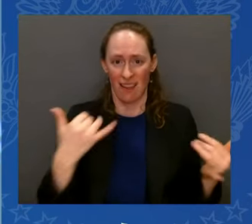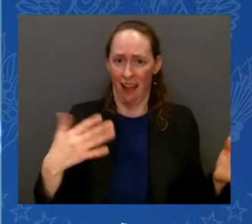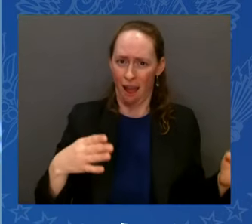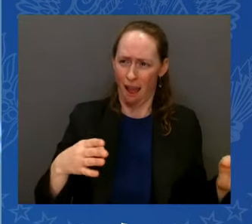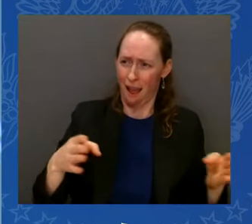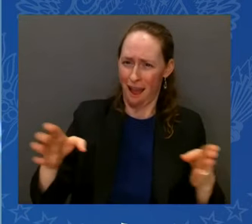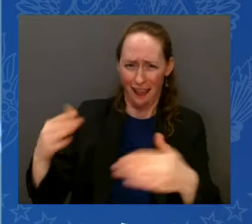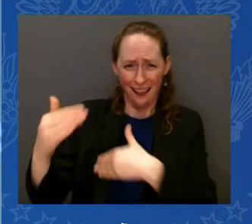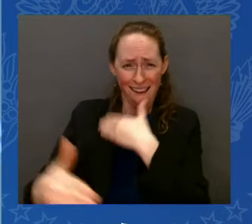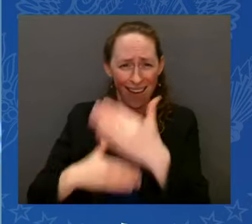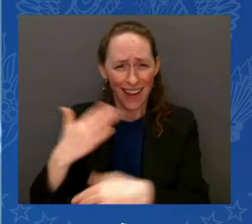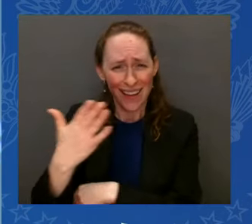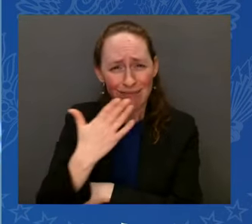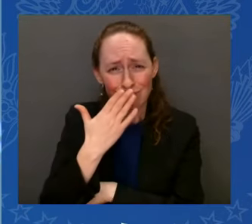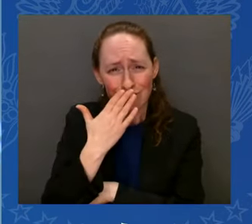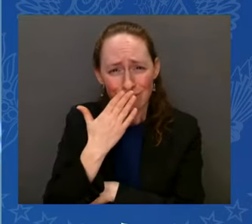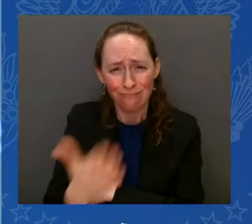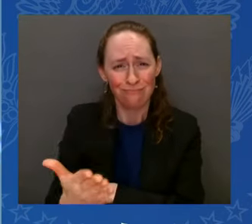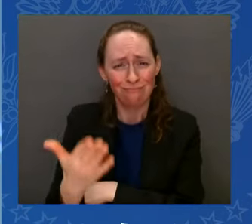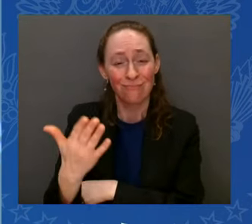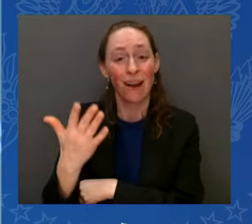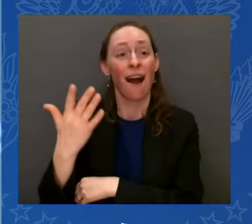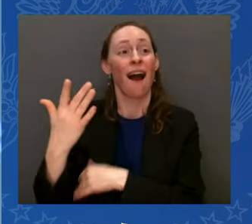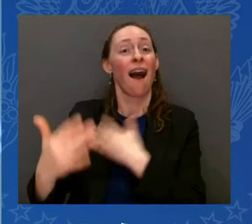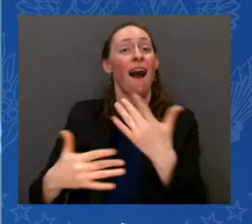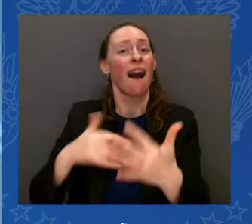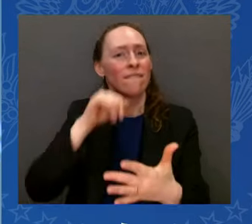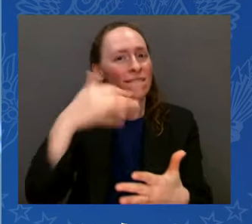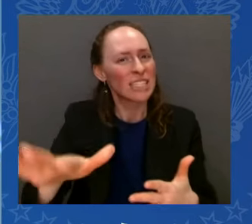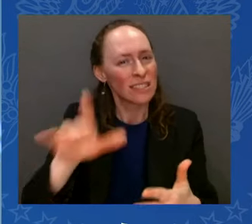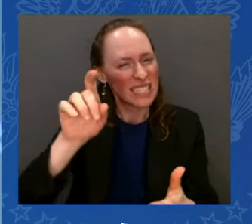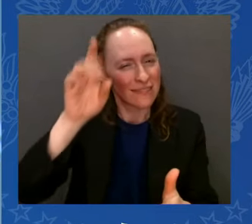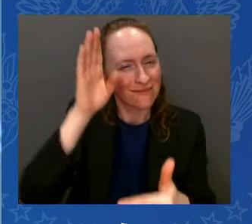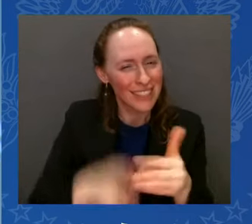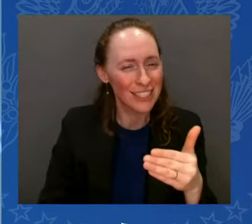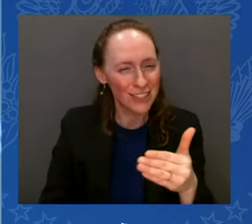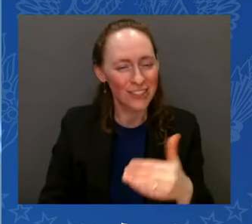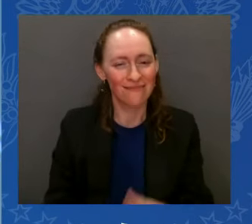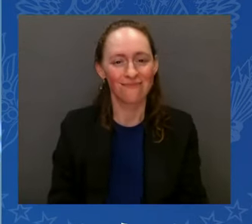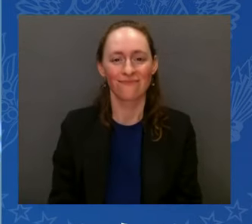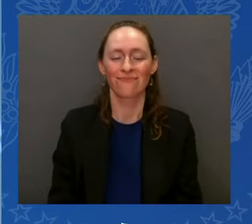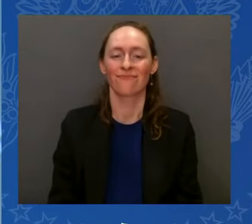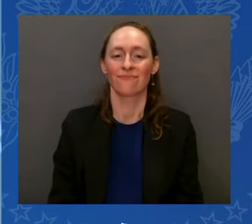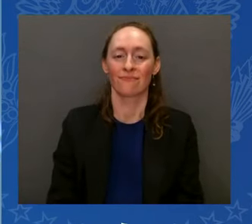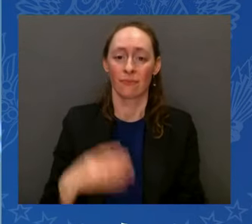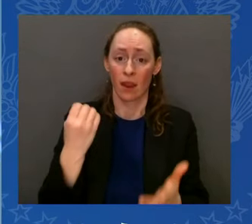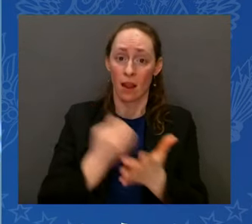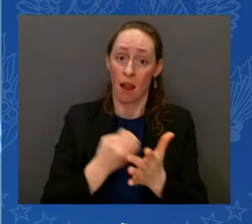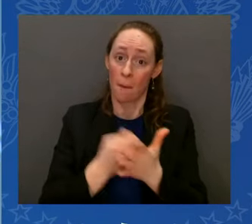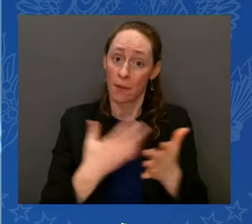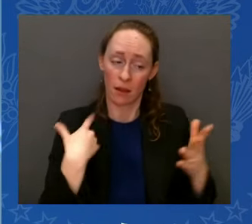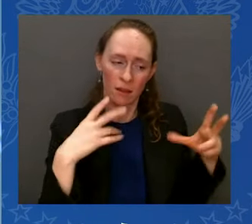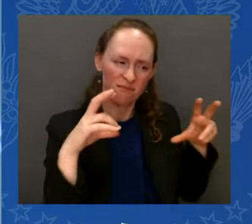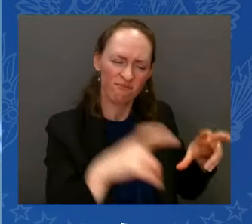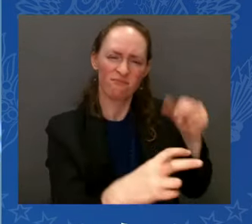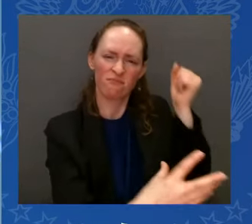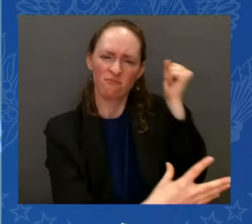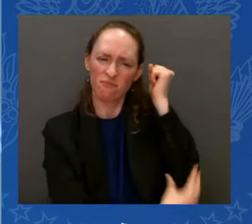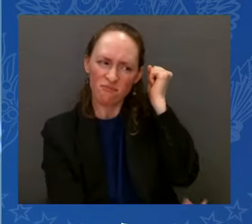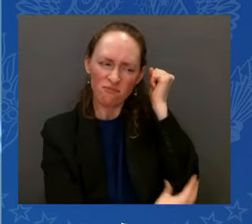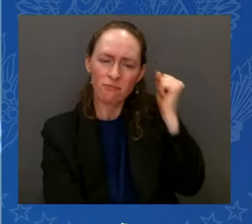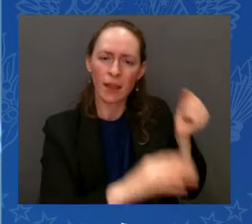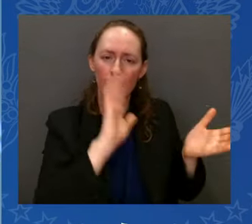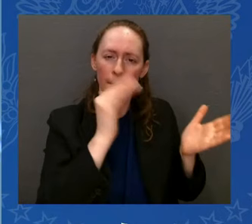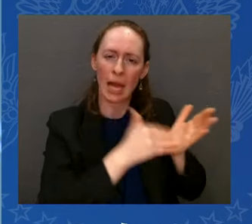up and the middle out, so every county across America, not just as works